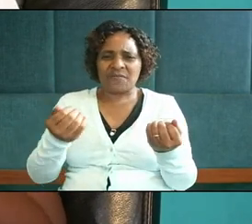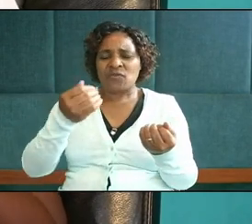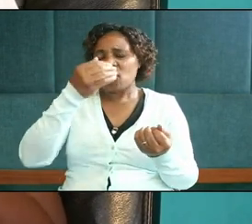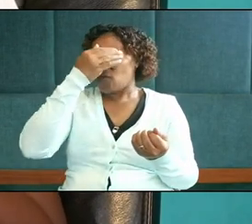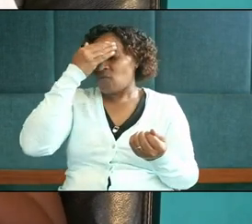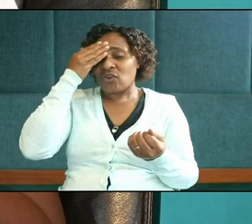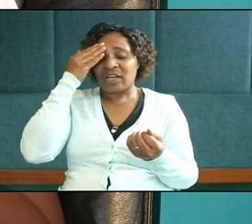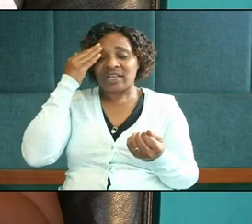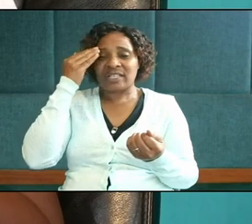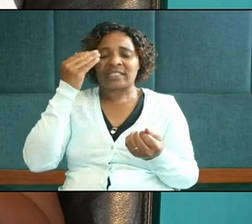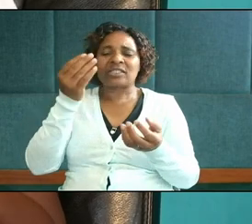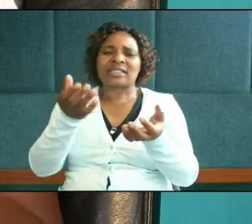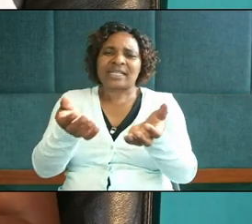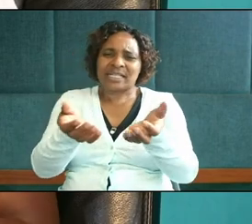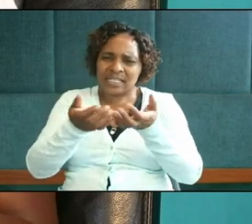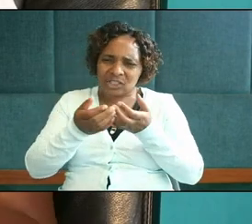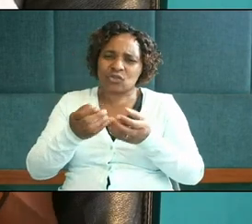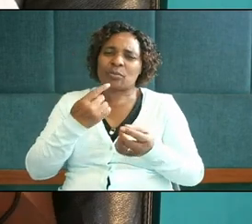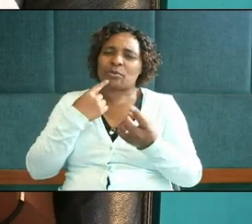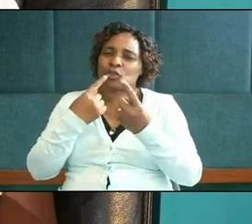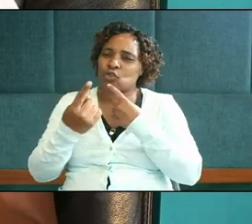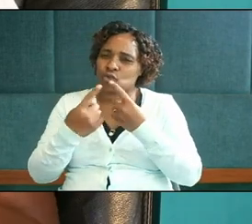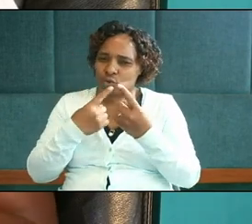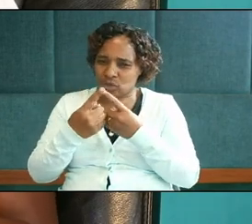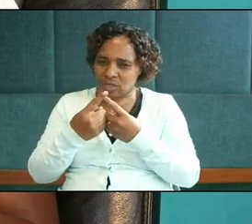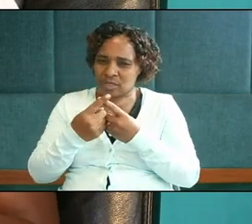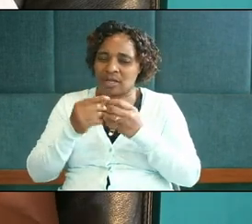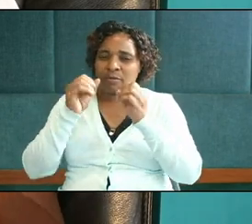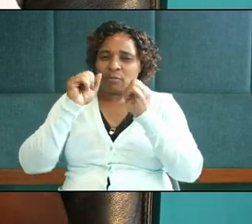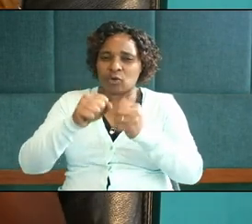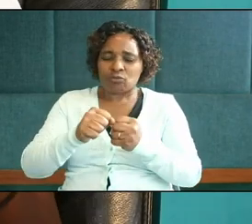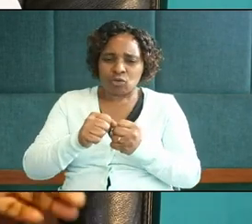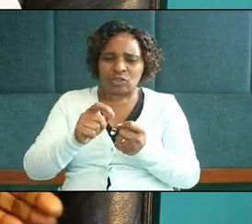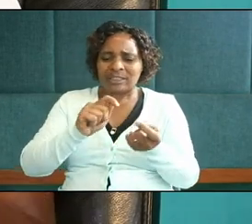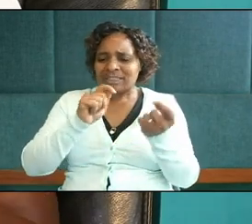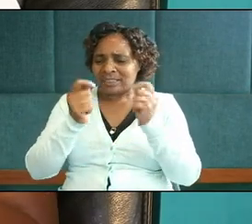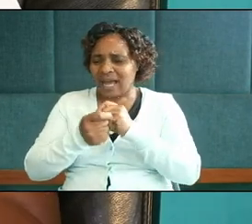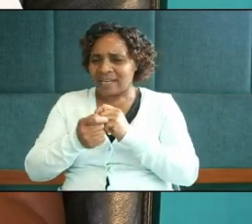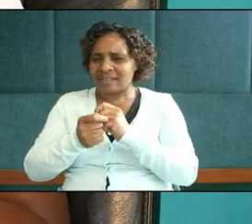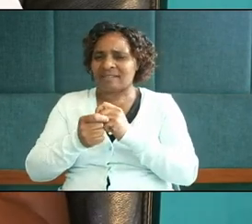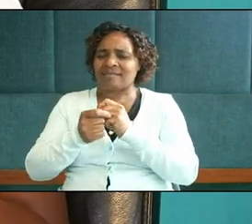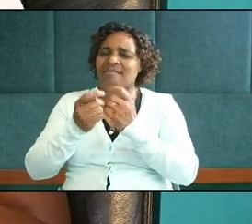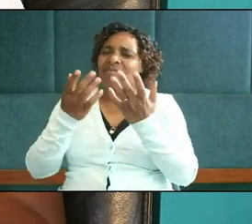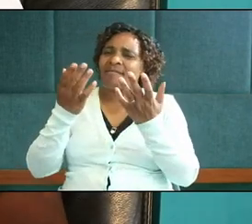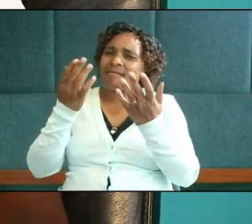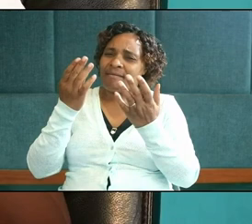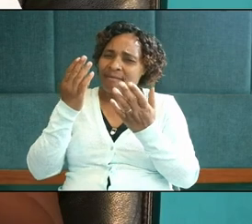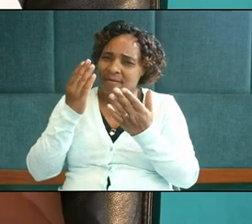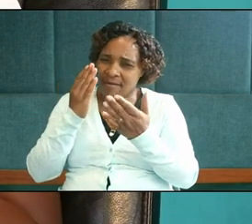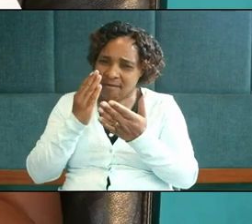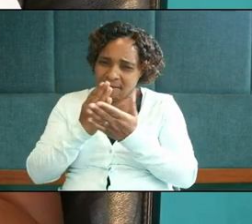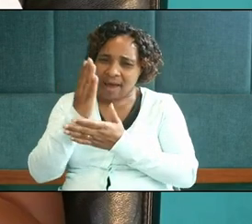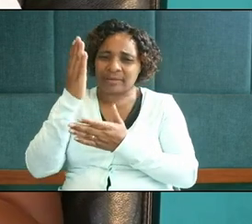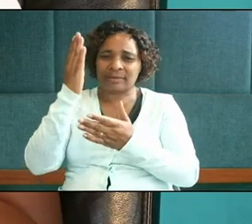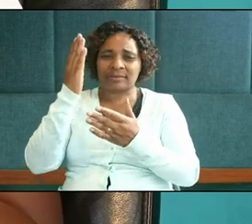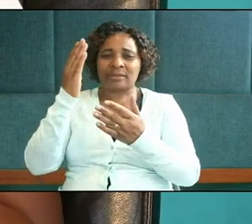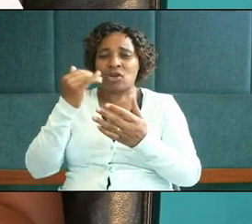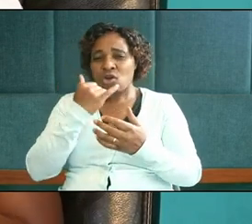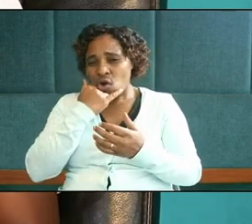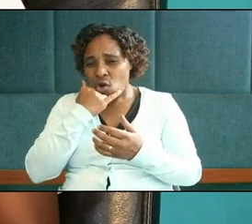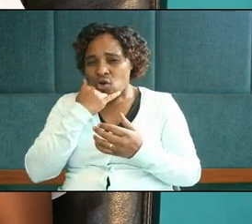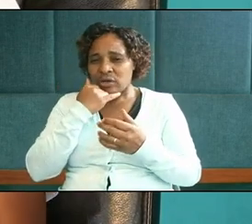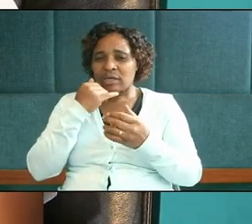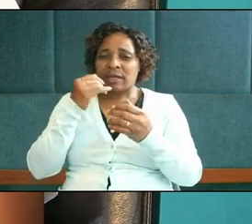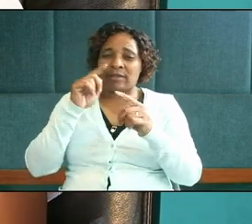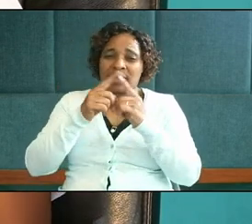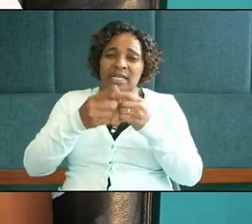you know, they need to be told, turn left, turn right, mm-hmm. this is the wrong path, this is the right path, and sometimes even given